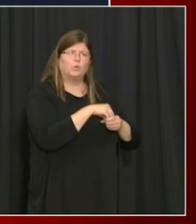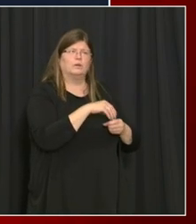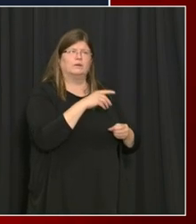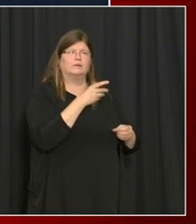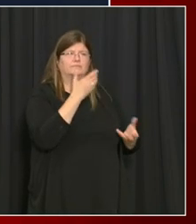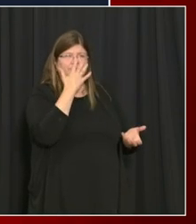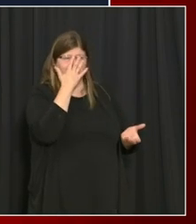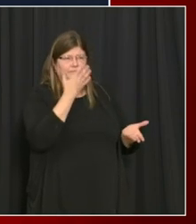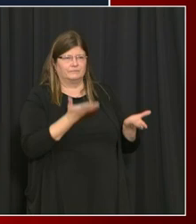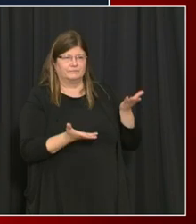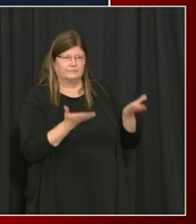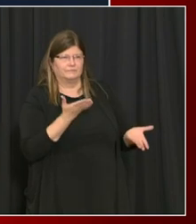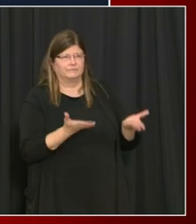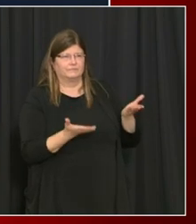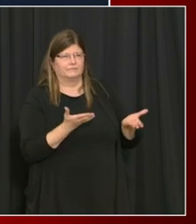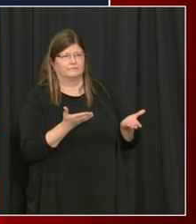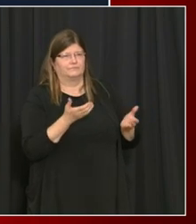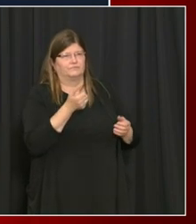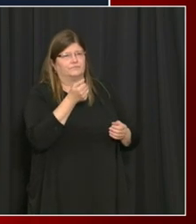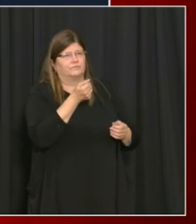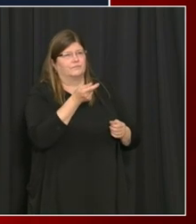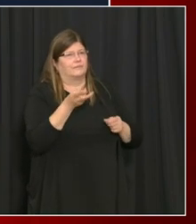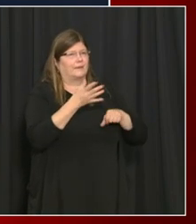they're confined spaces and we can put in